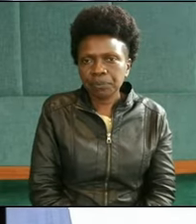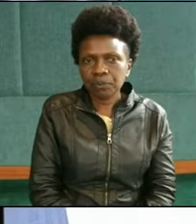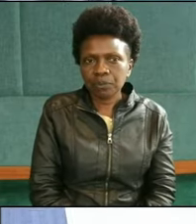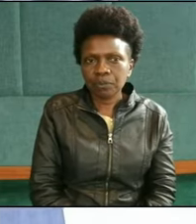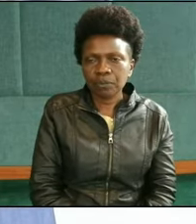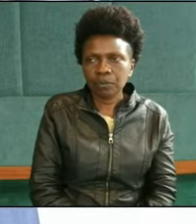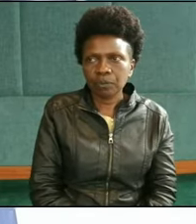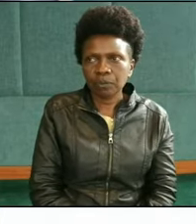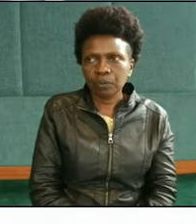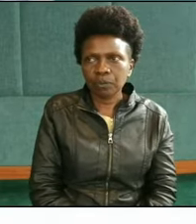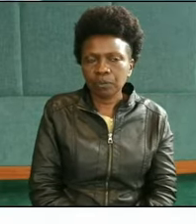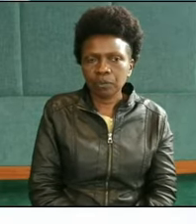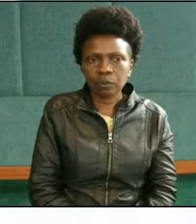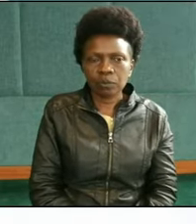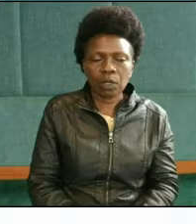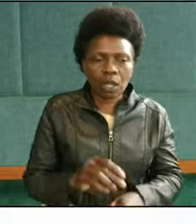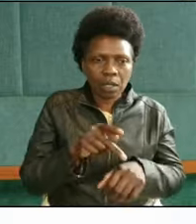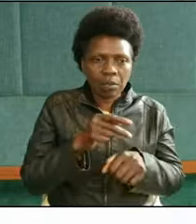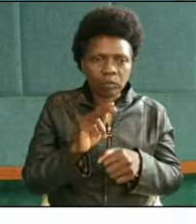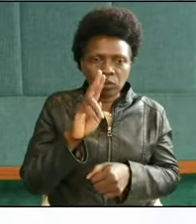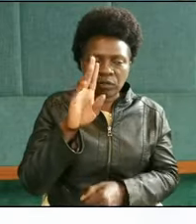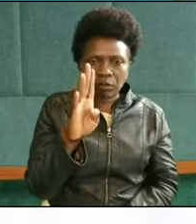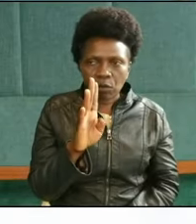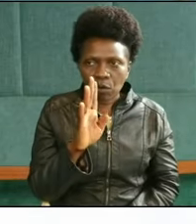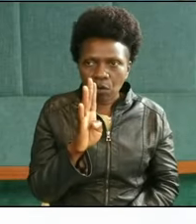We will come back to Revelation. Psalm 24.